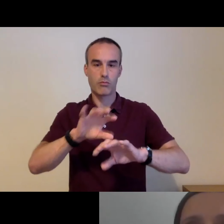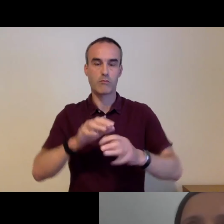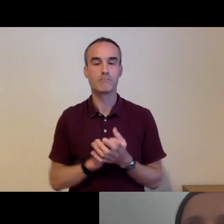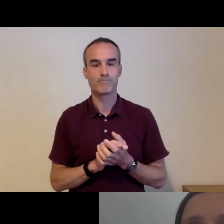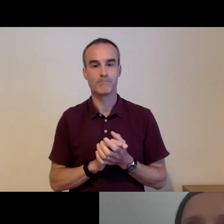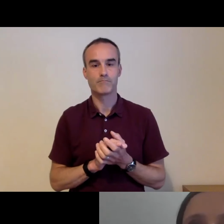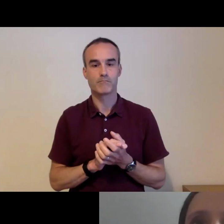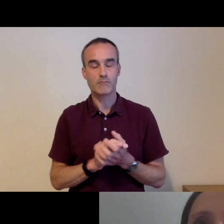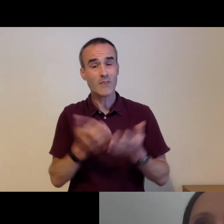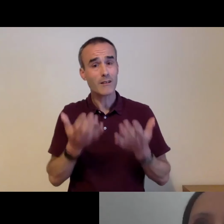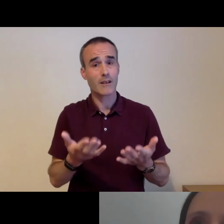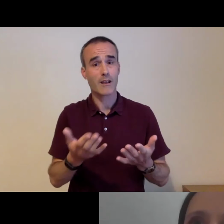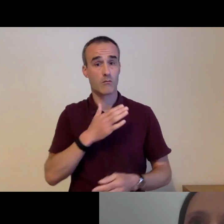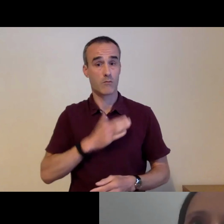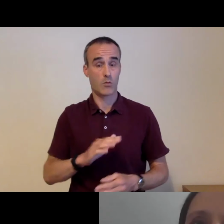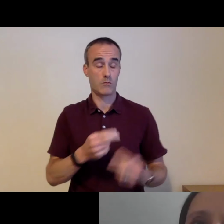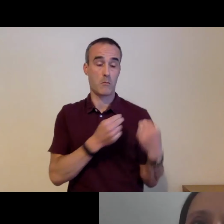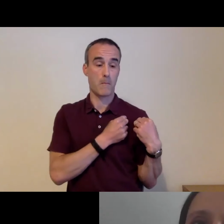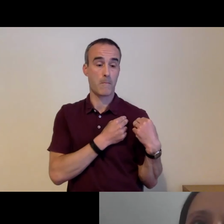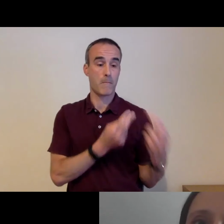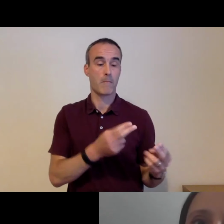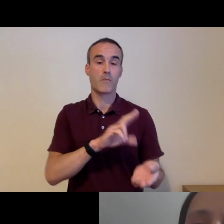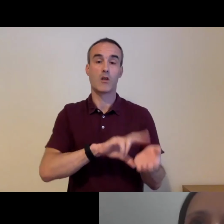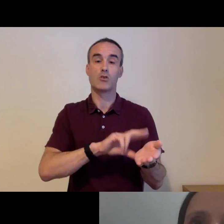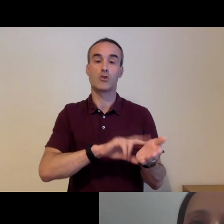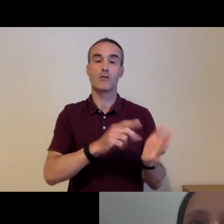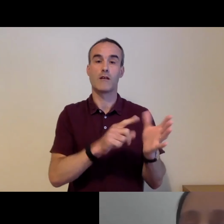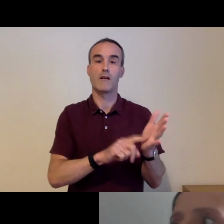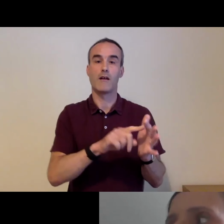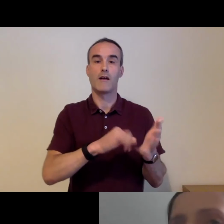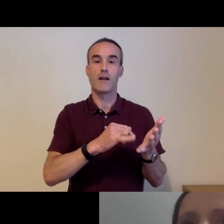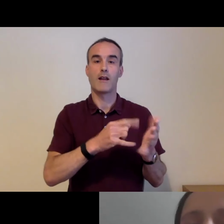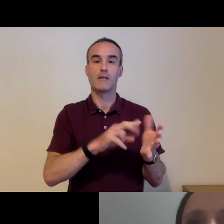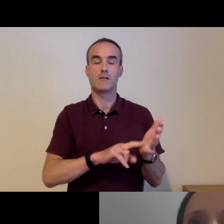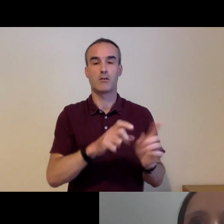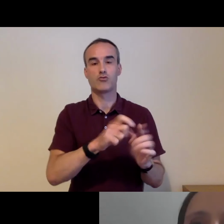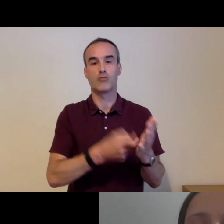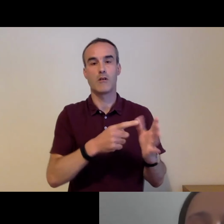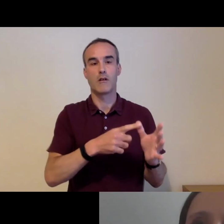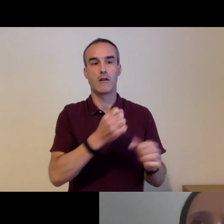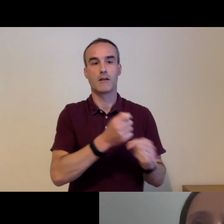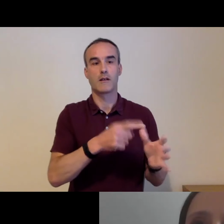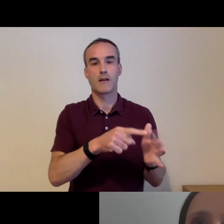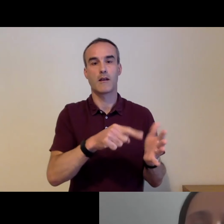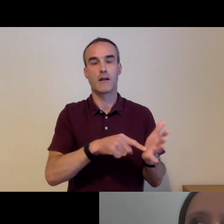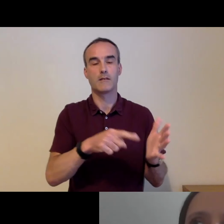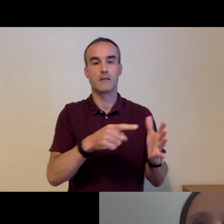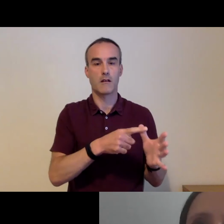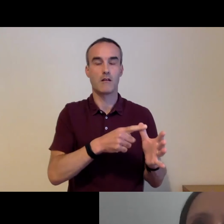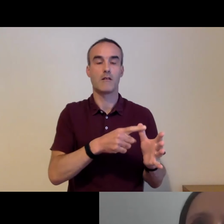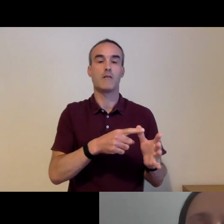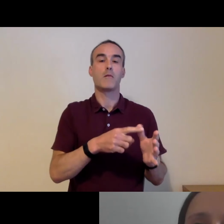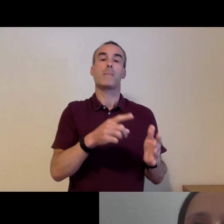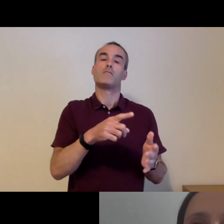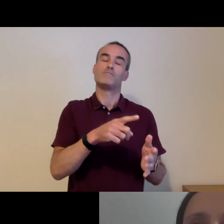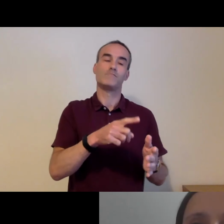this point, I'd actually just like to hand over to Dr. Alessandra Gaeta, who is from the Medicines Discovery Catapult, and